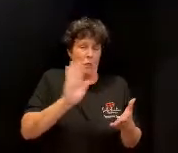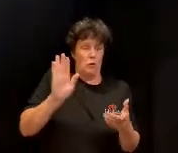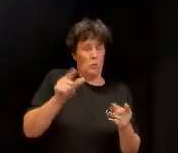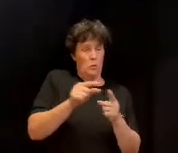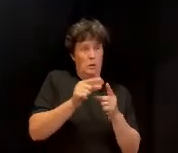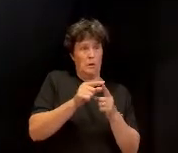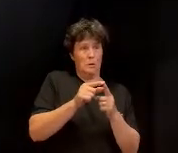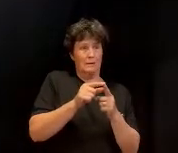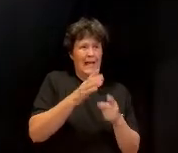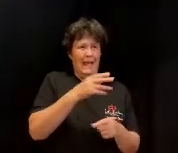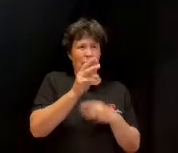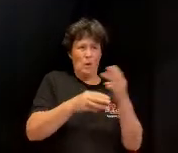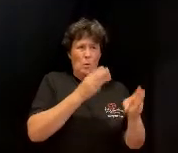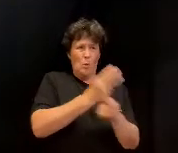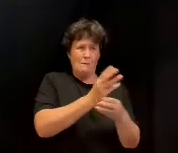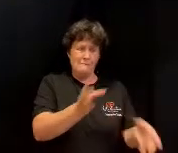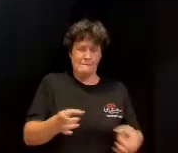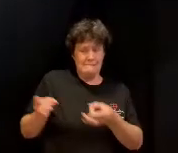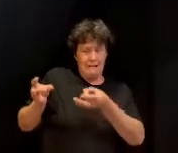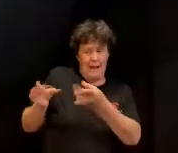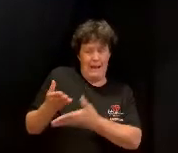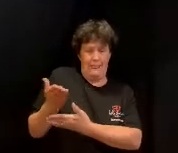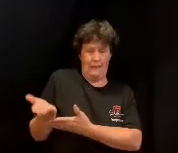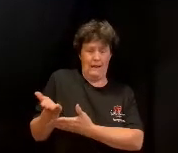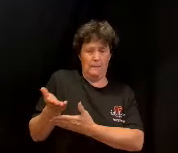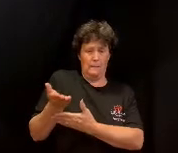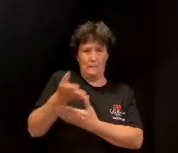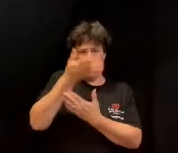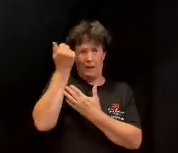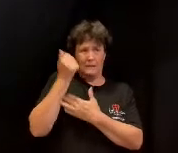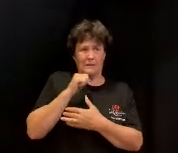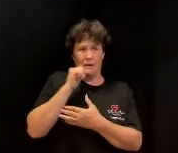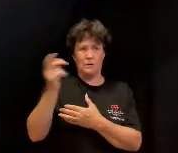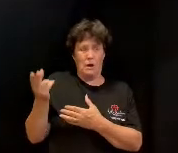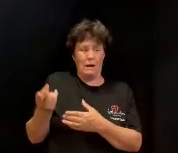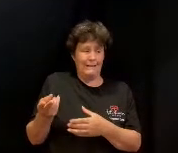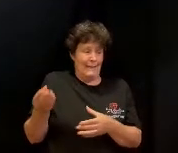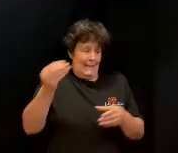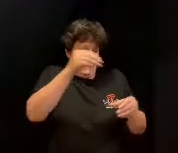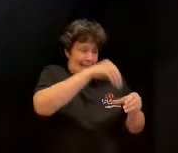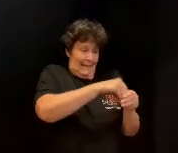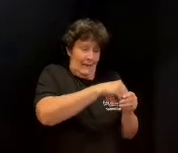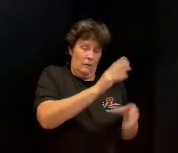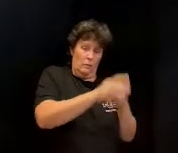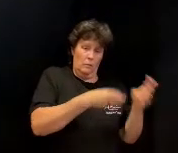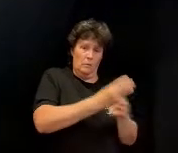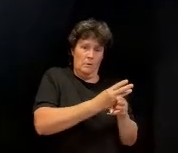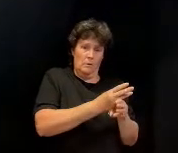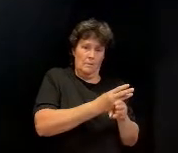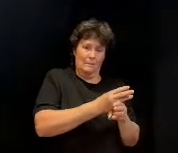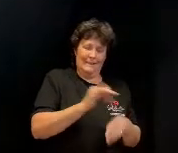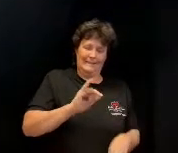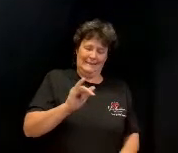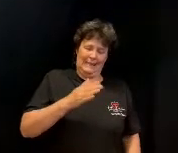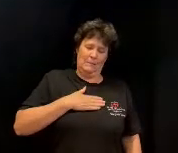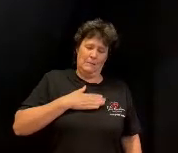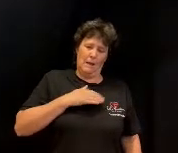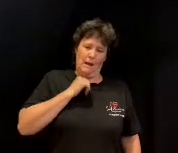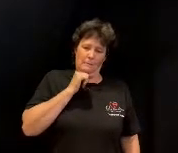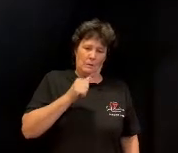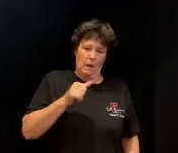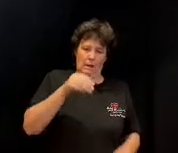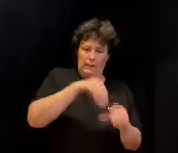and the world has hated them because they are not of the world, just as I am not of the world.